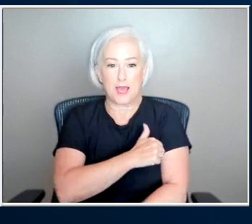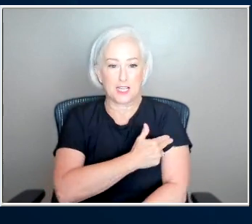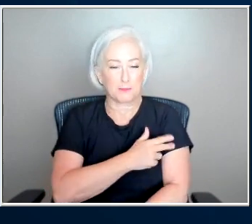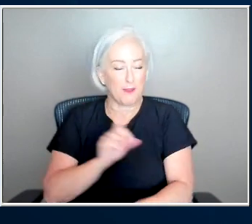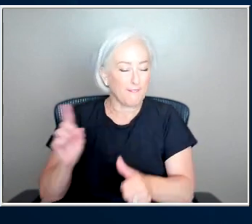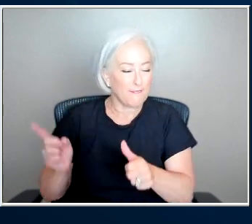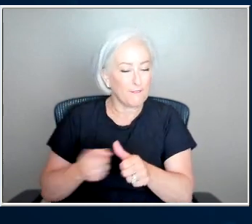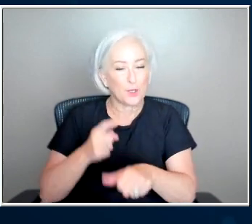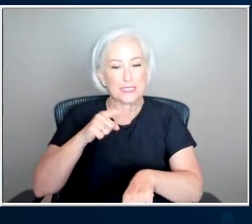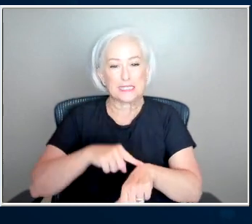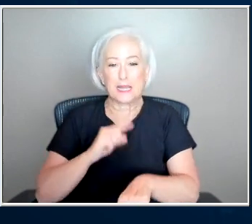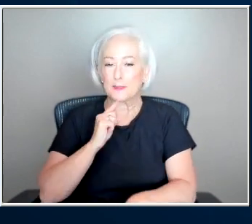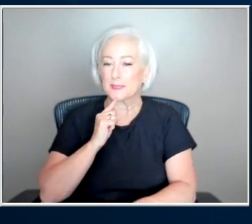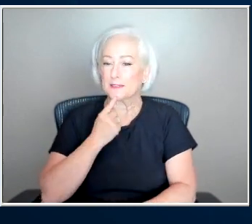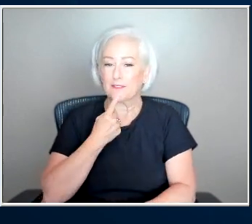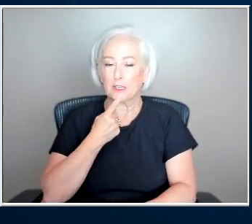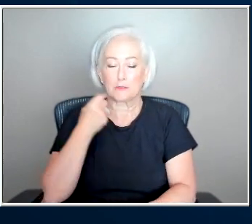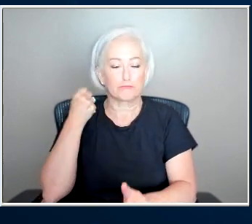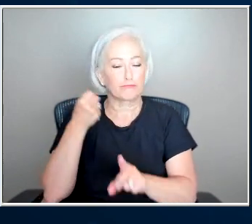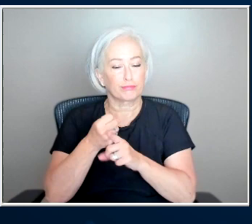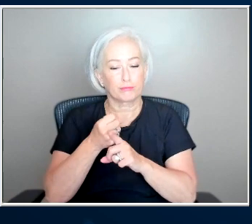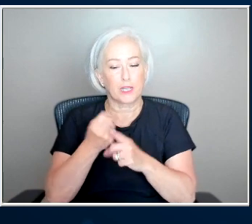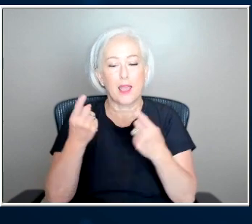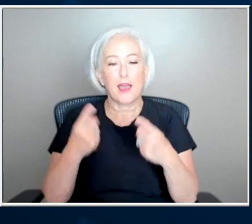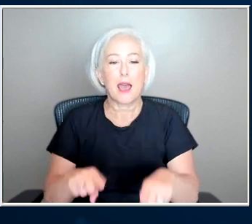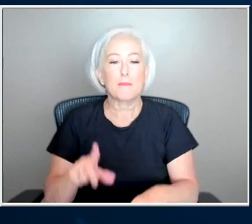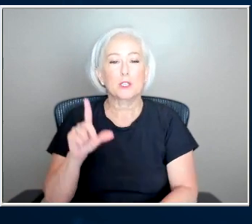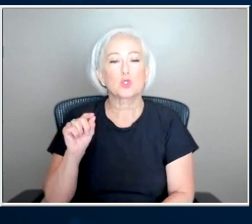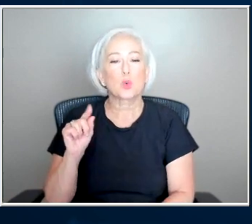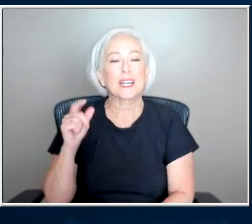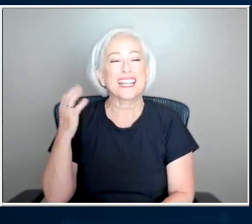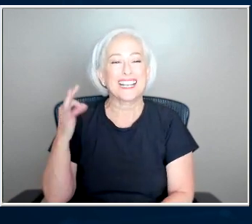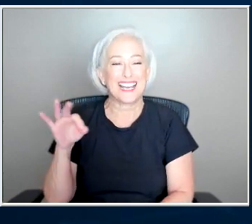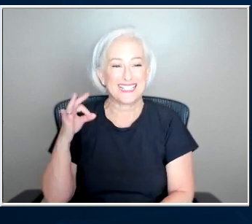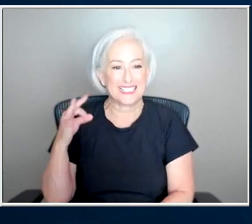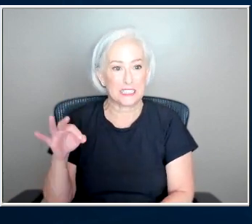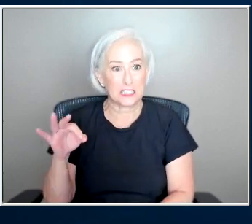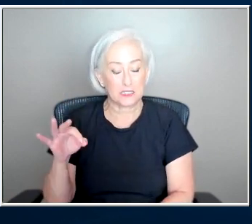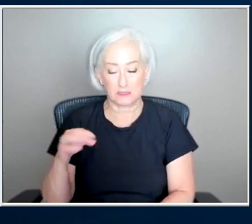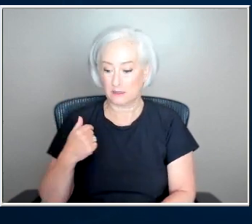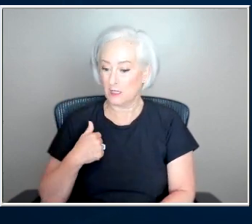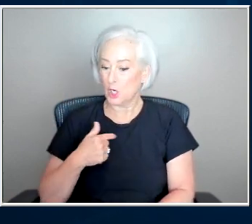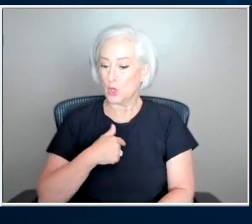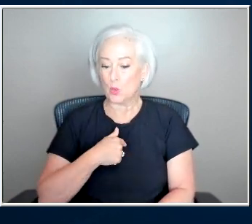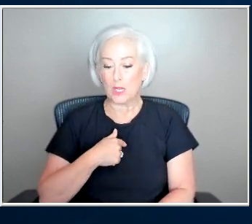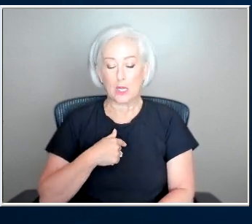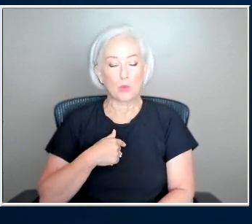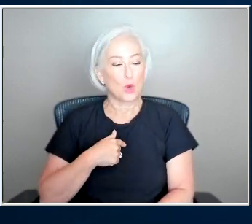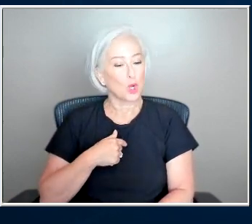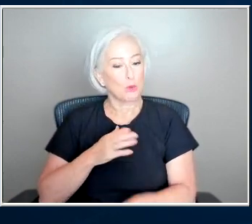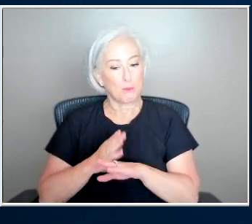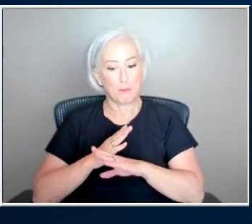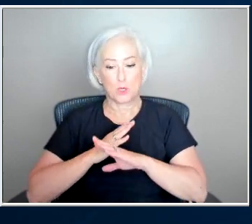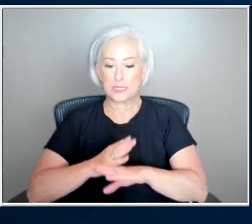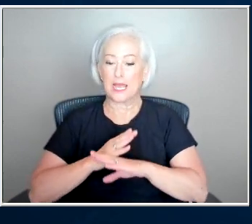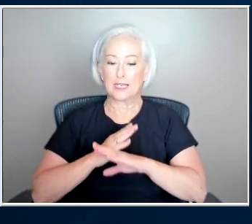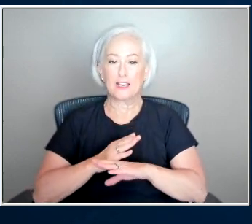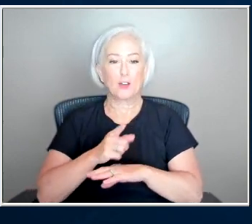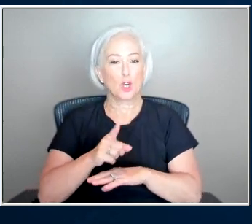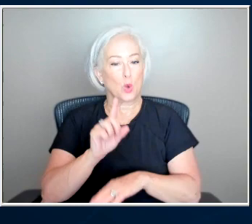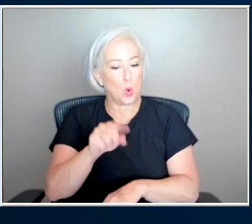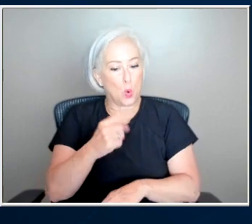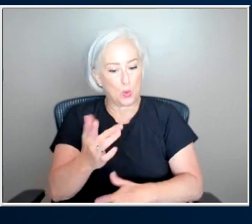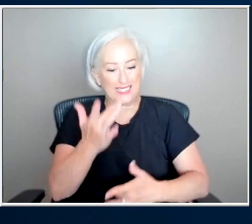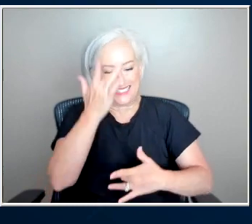It happened in 2019. We had been very protective of her post the NICU, and she'd only gotten sick once, which did